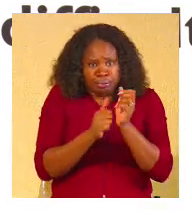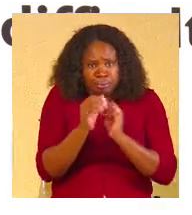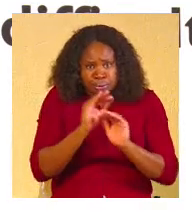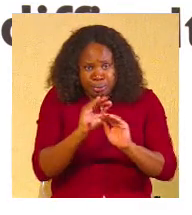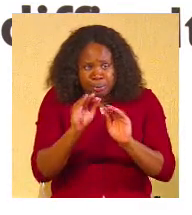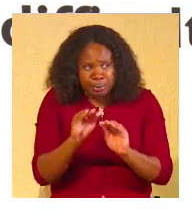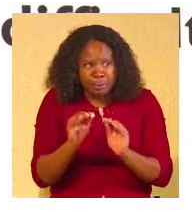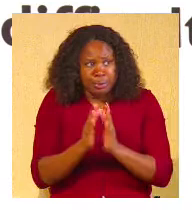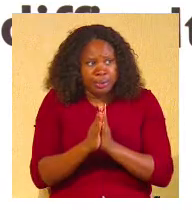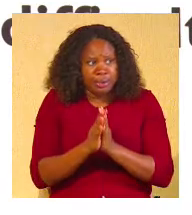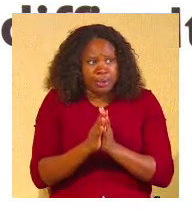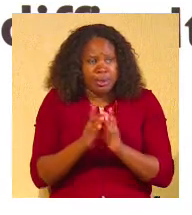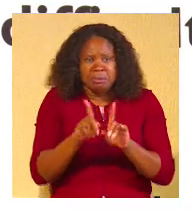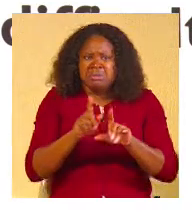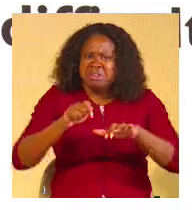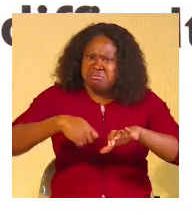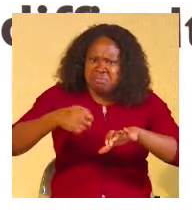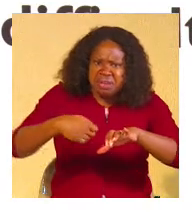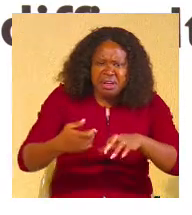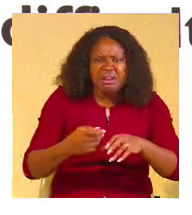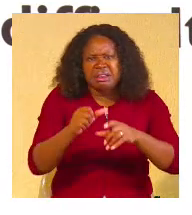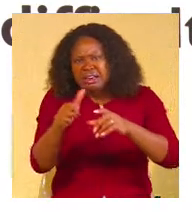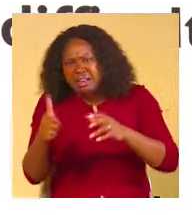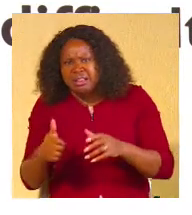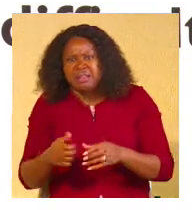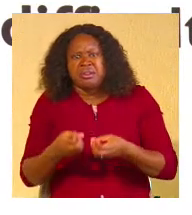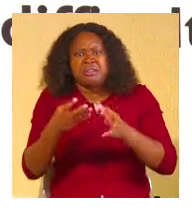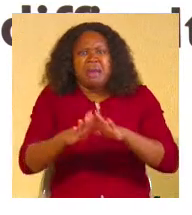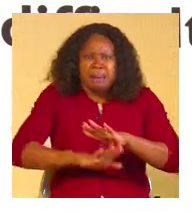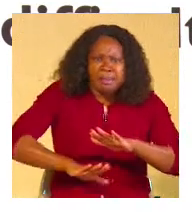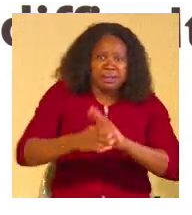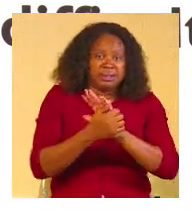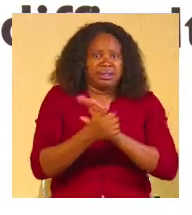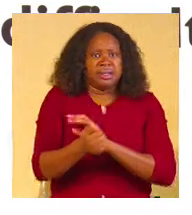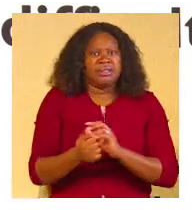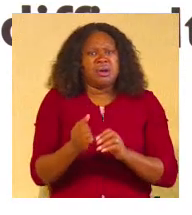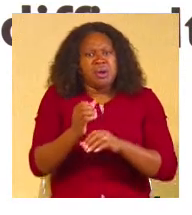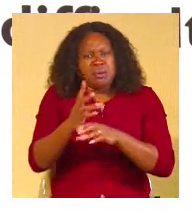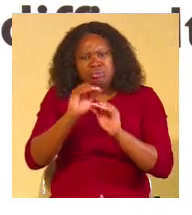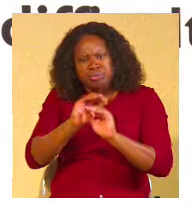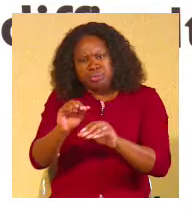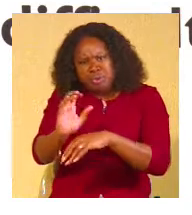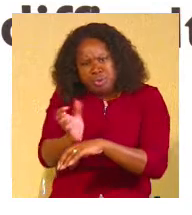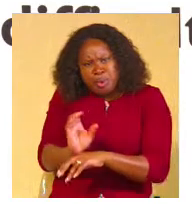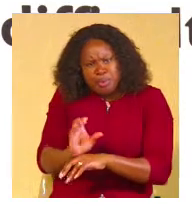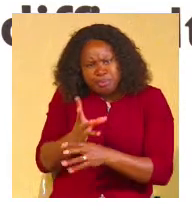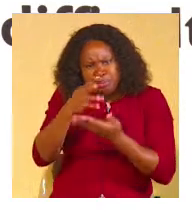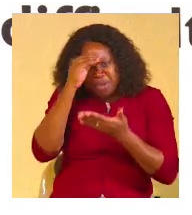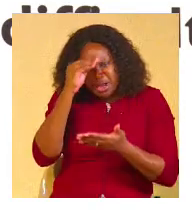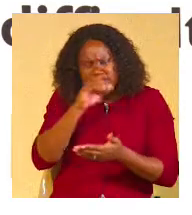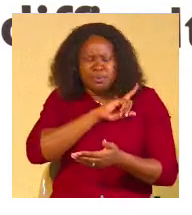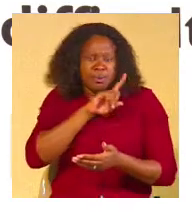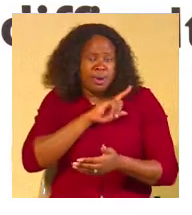are like your tailoring. That is really to provide basic skills, your computer literacy, to ensure that the youth